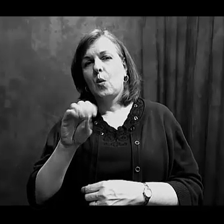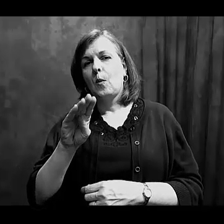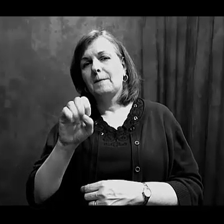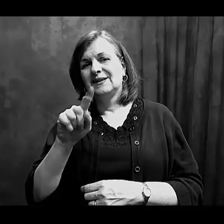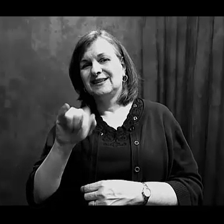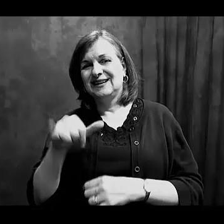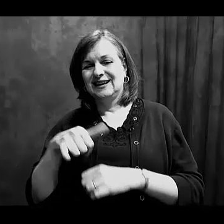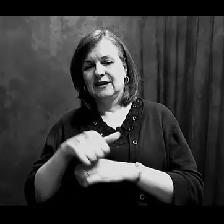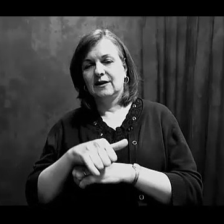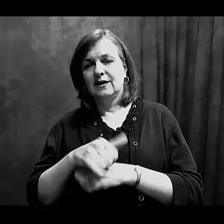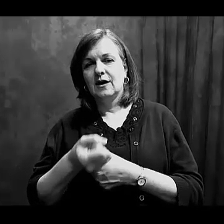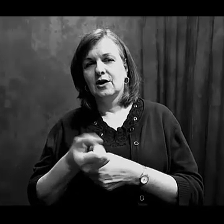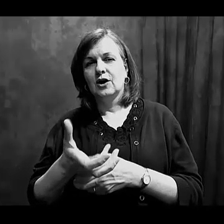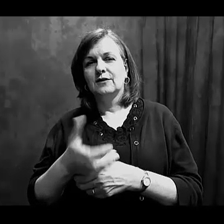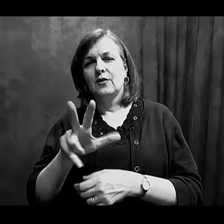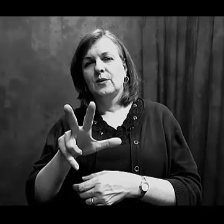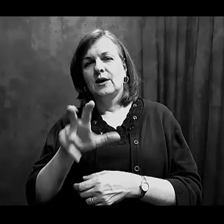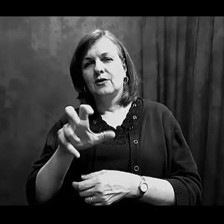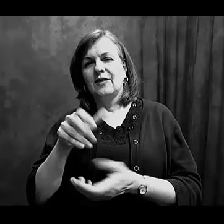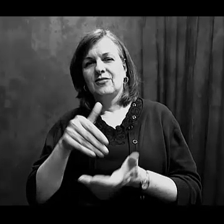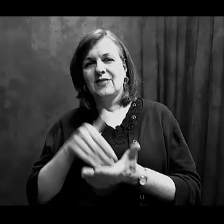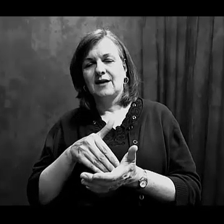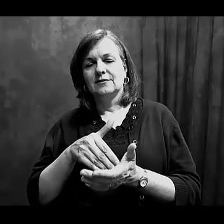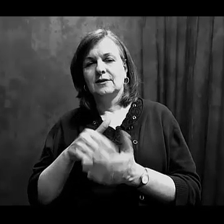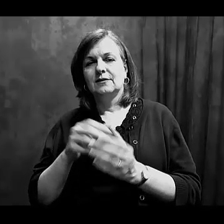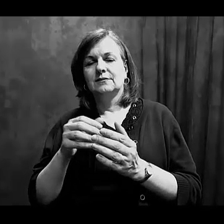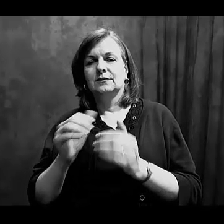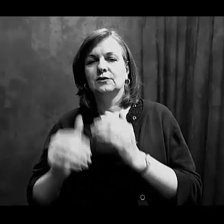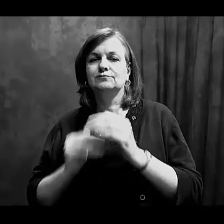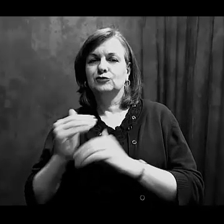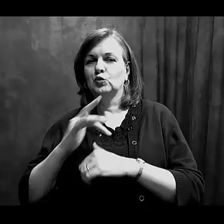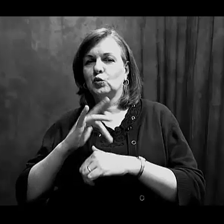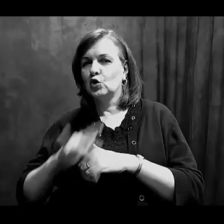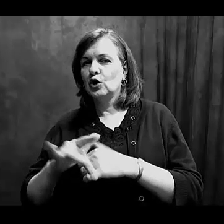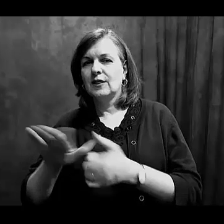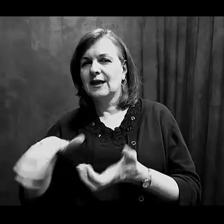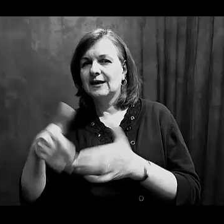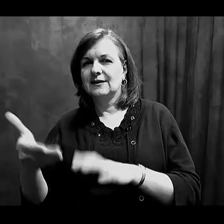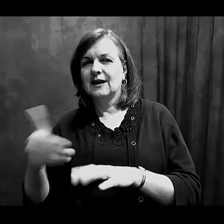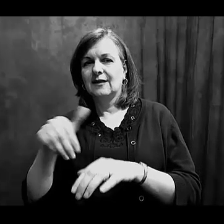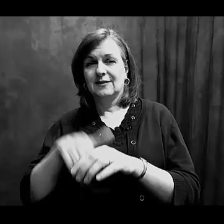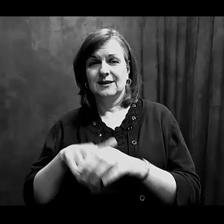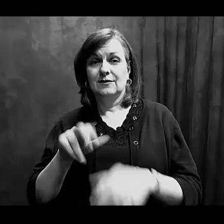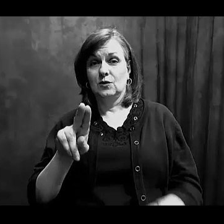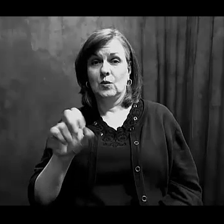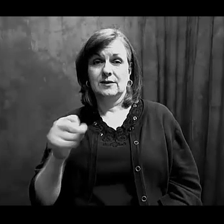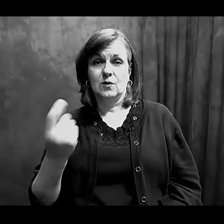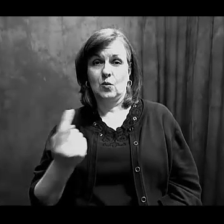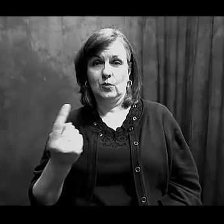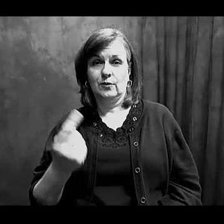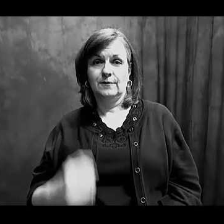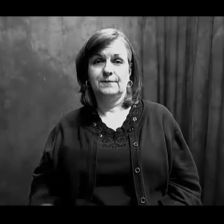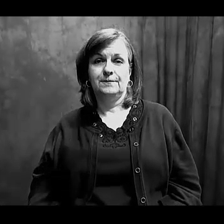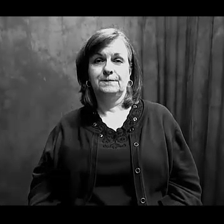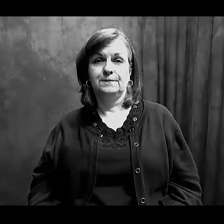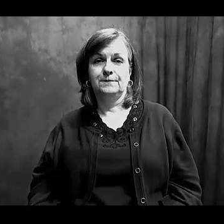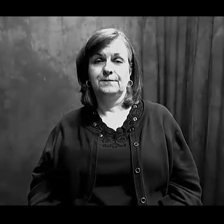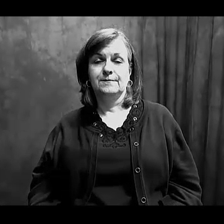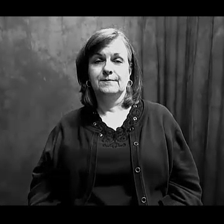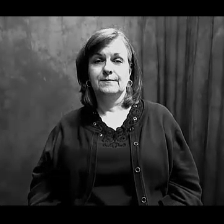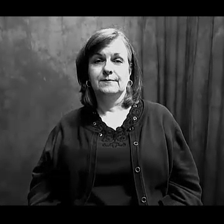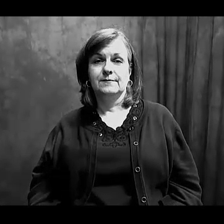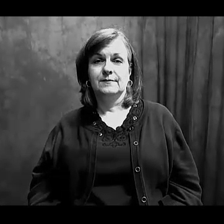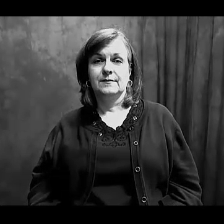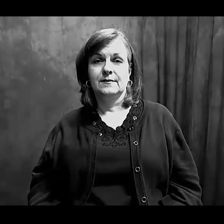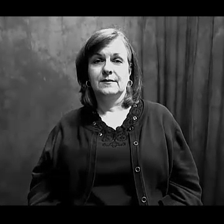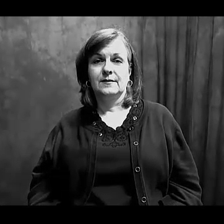this into energy, converting that food into energy, has become a real health crisis in the United States